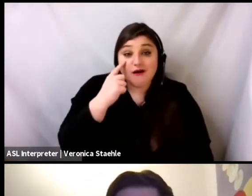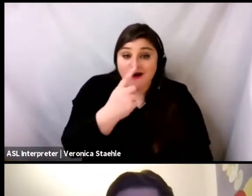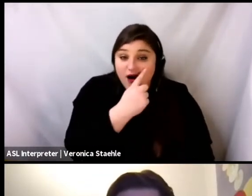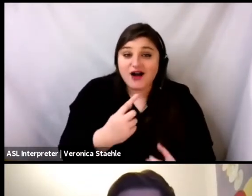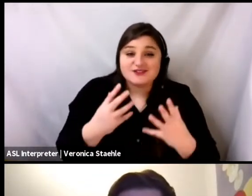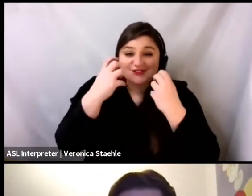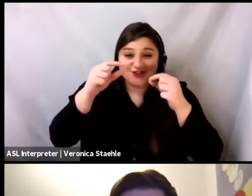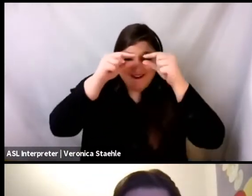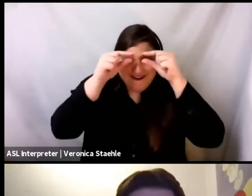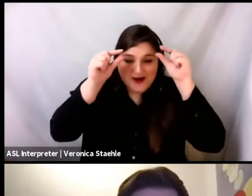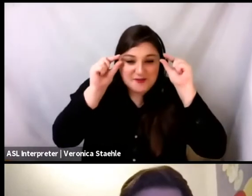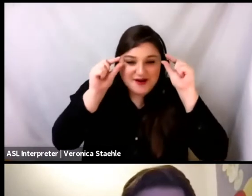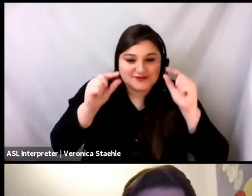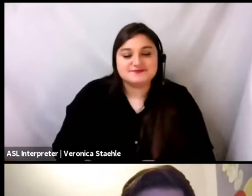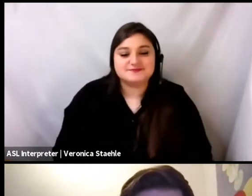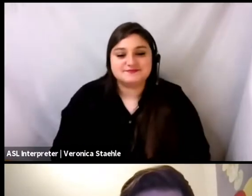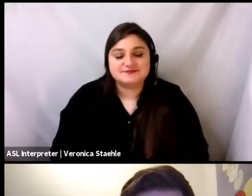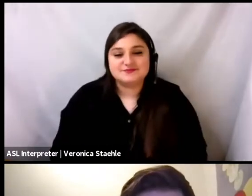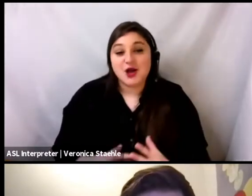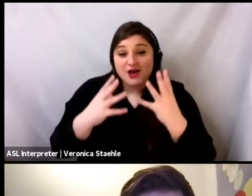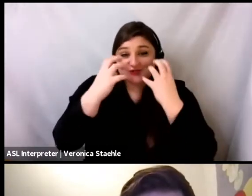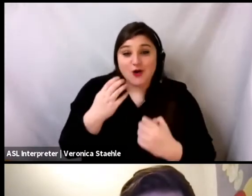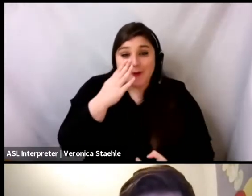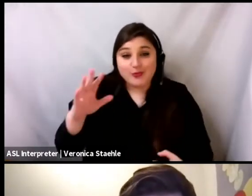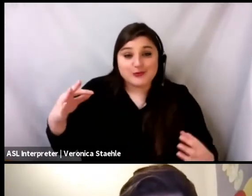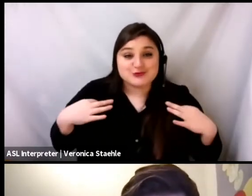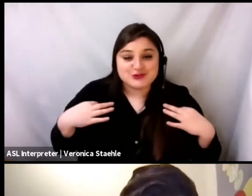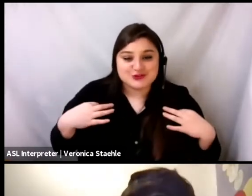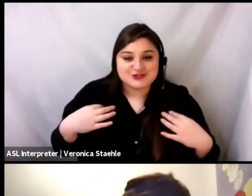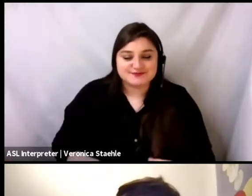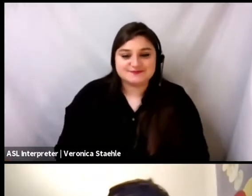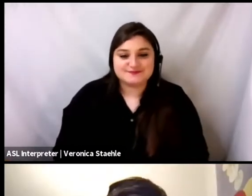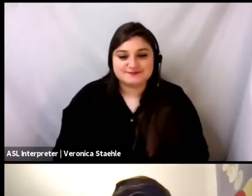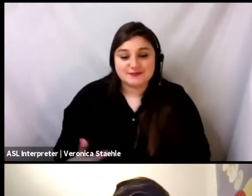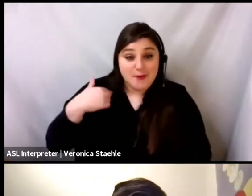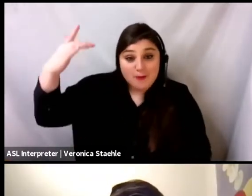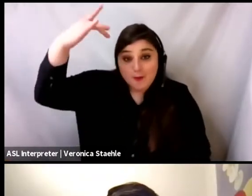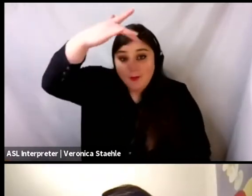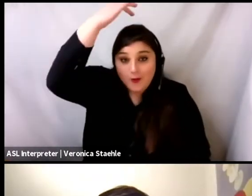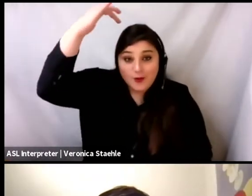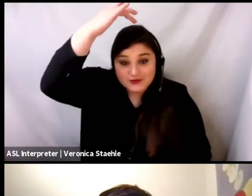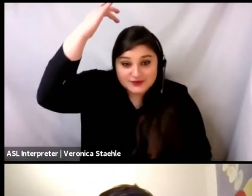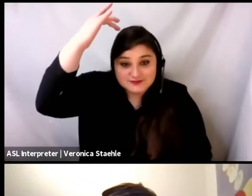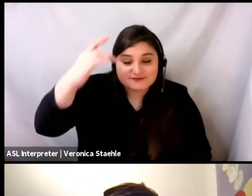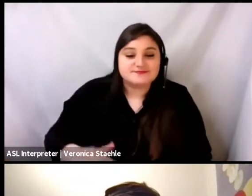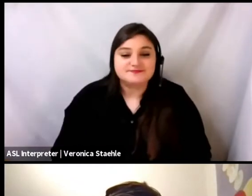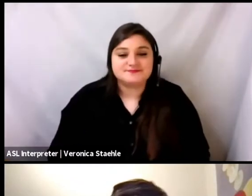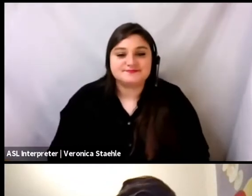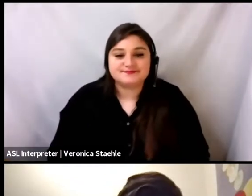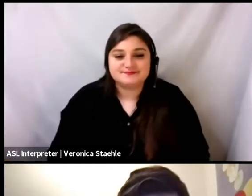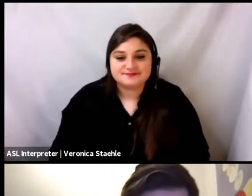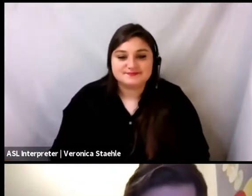eyebrows. I'm wearing a dark blue shirt. I'm bald, and the hairs that I have